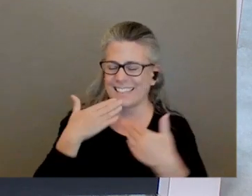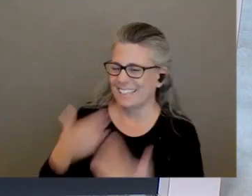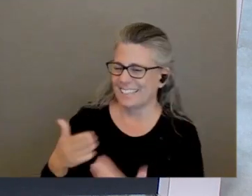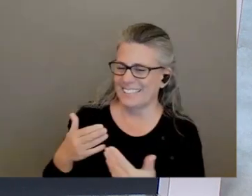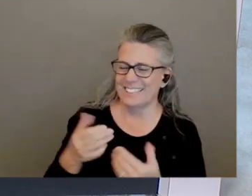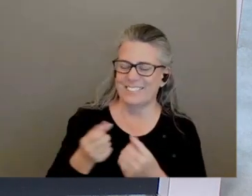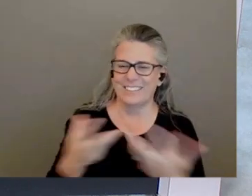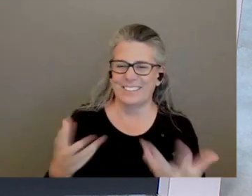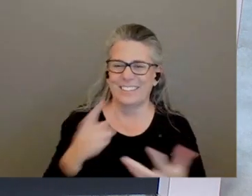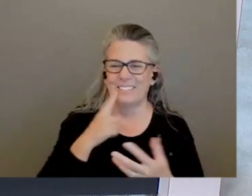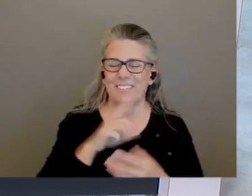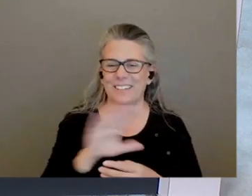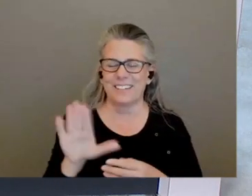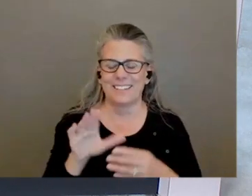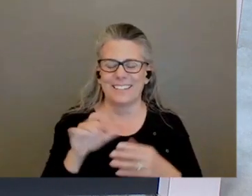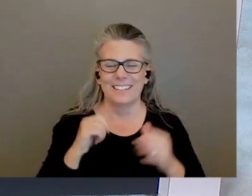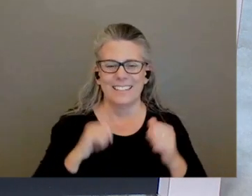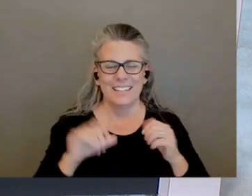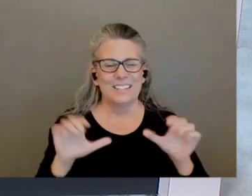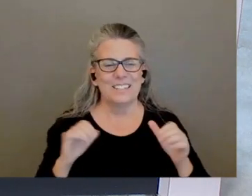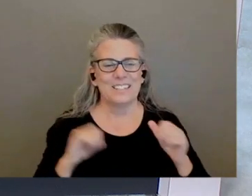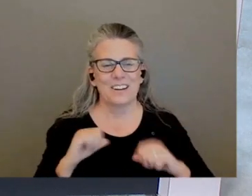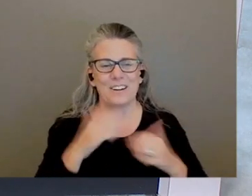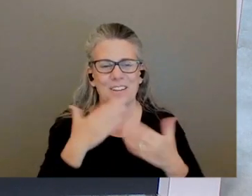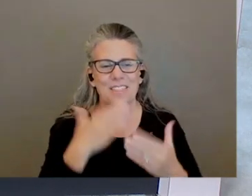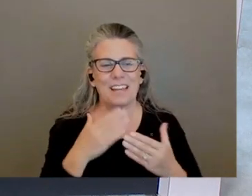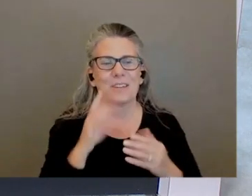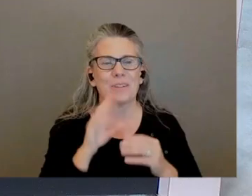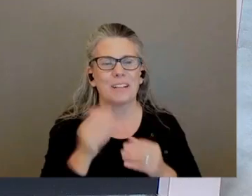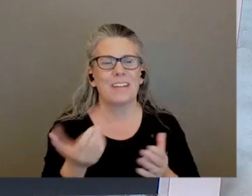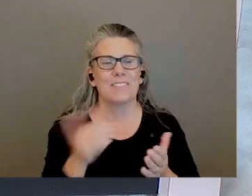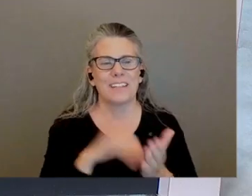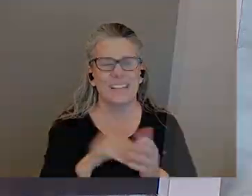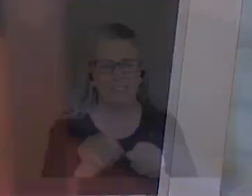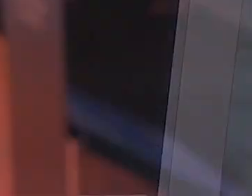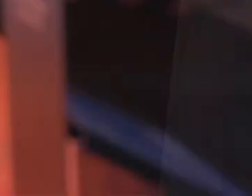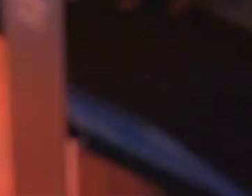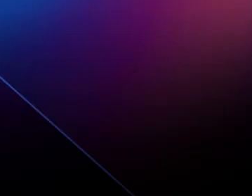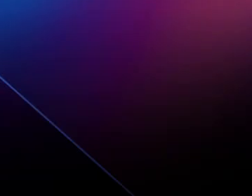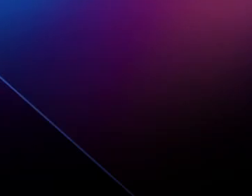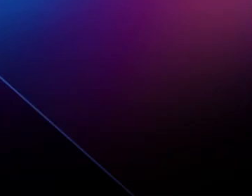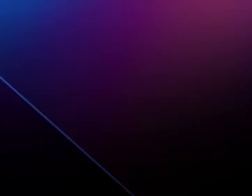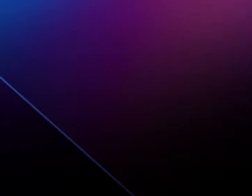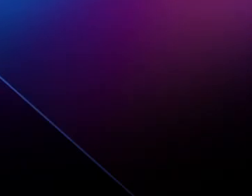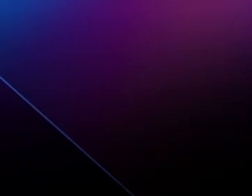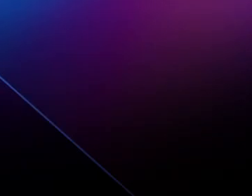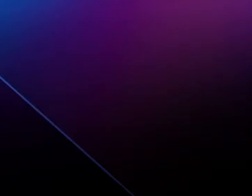just a little bit, and we will have another launch to talk about. Bye-bye now.